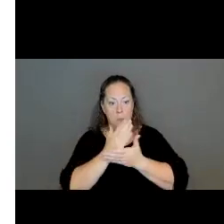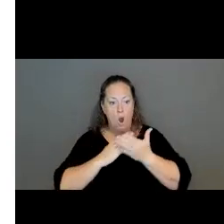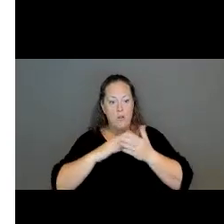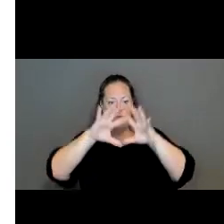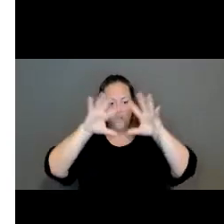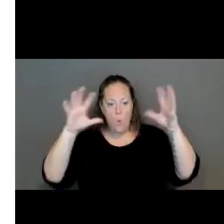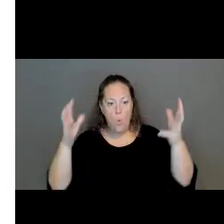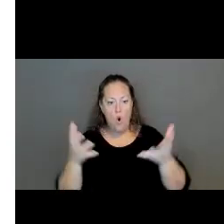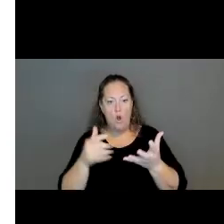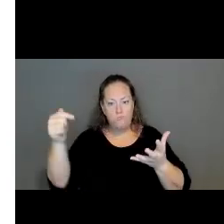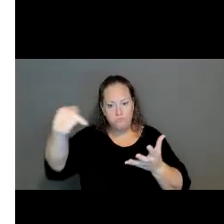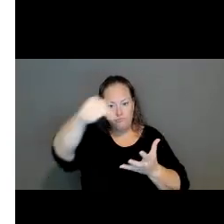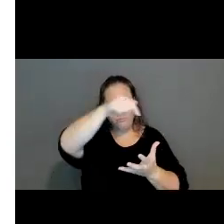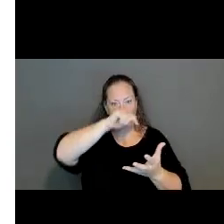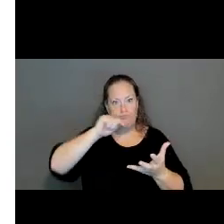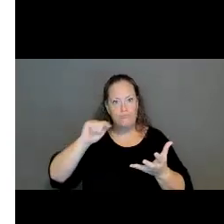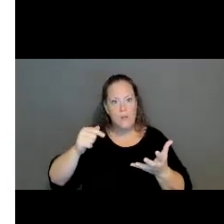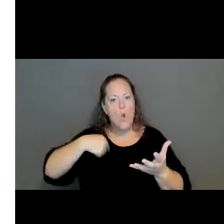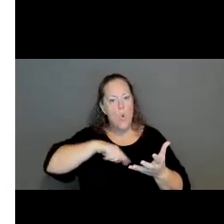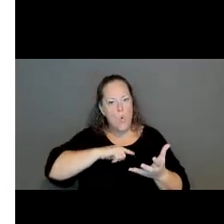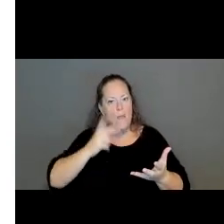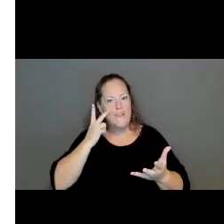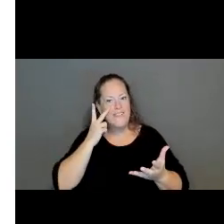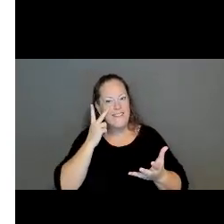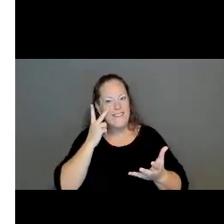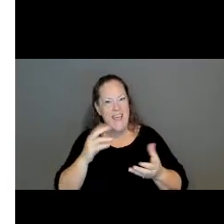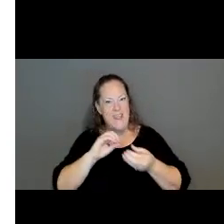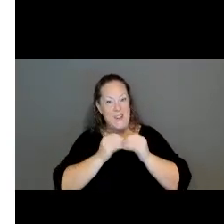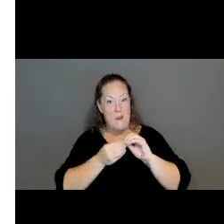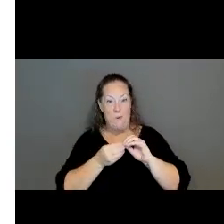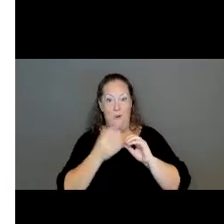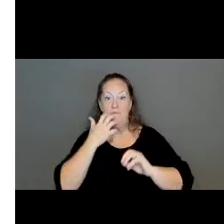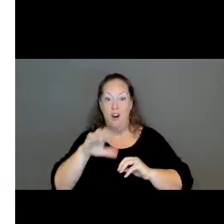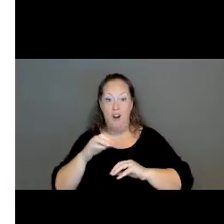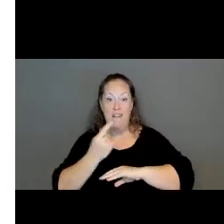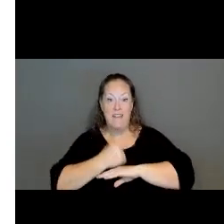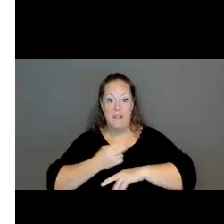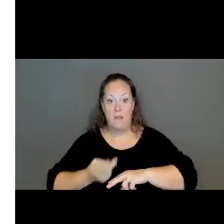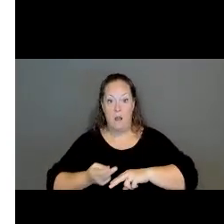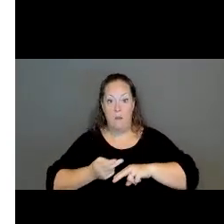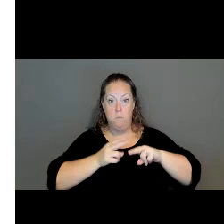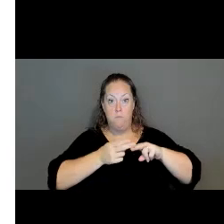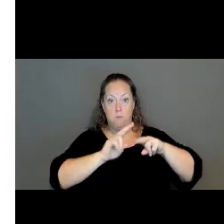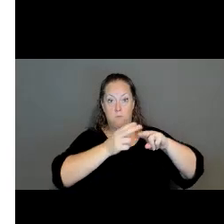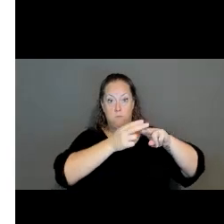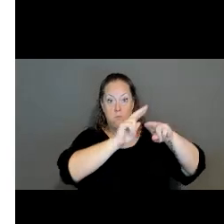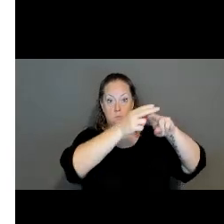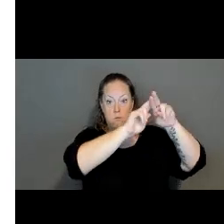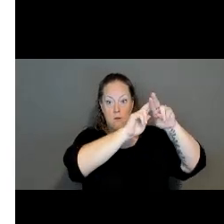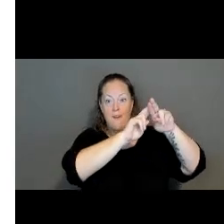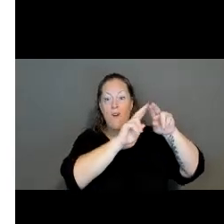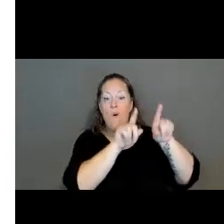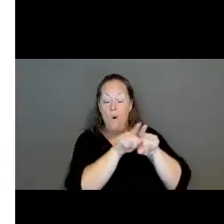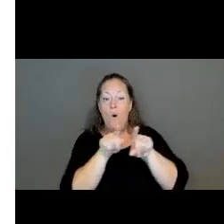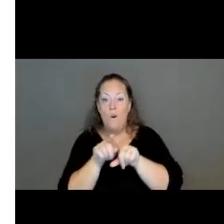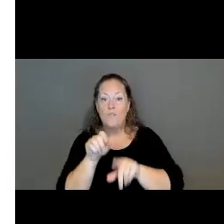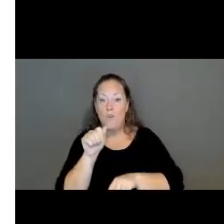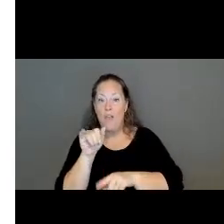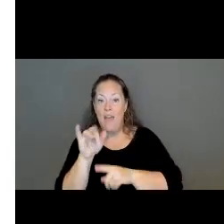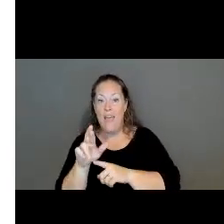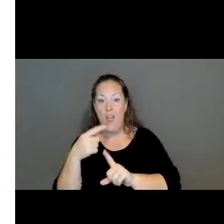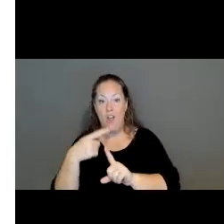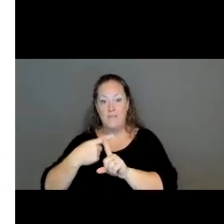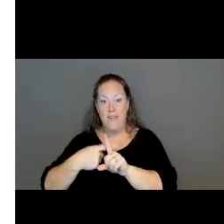pattern of the number of days of hot days per year increasing, as well as the air temperature surrounding